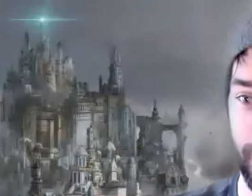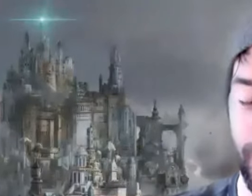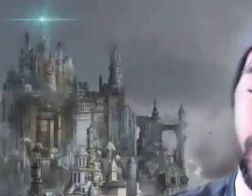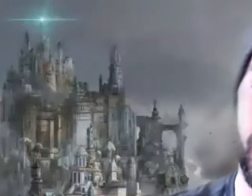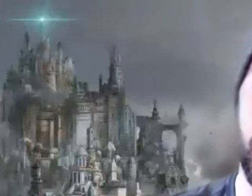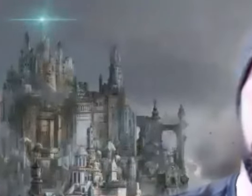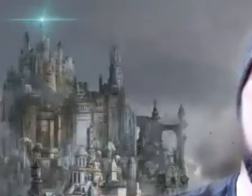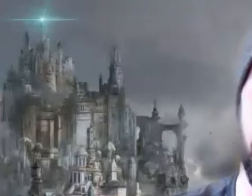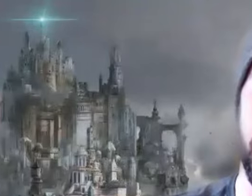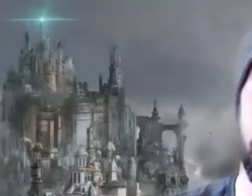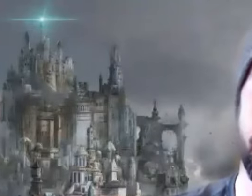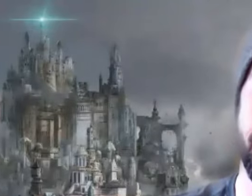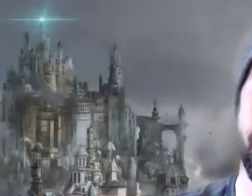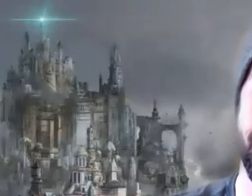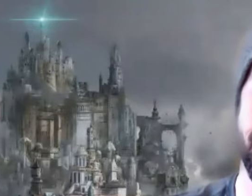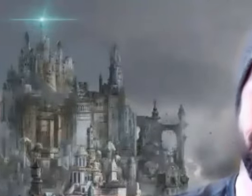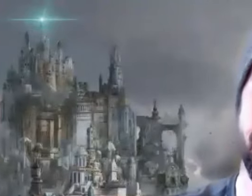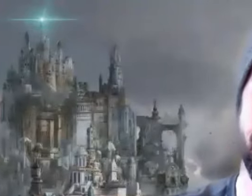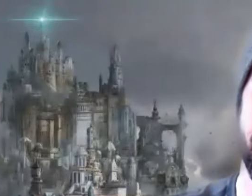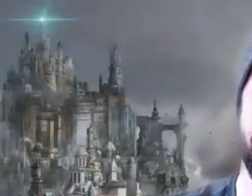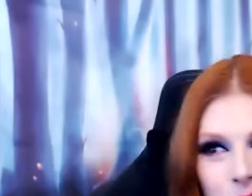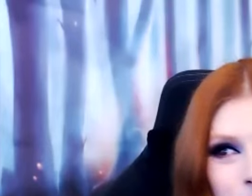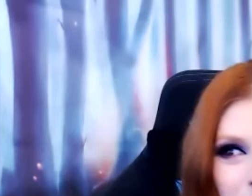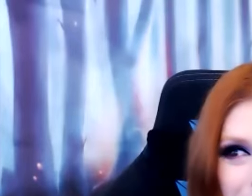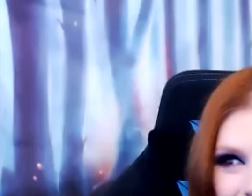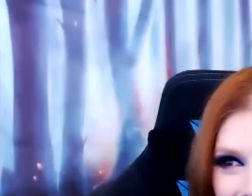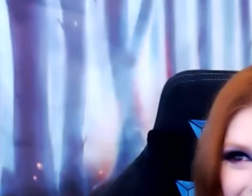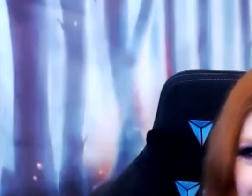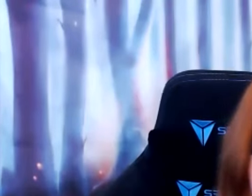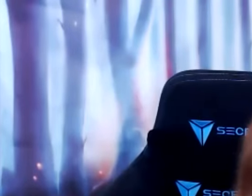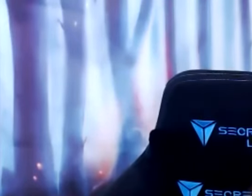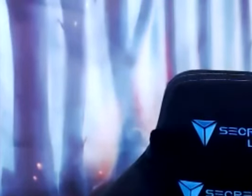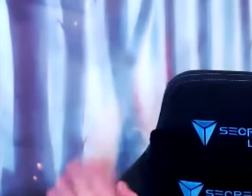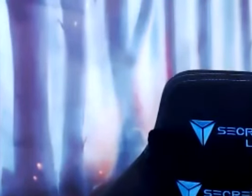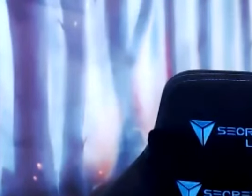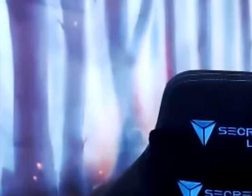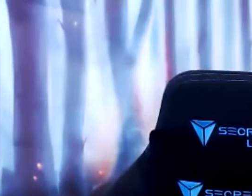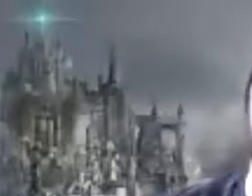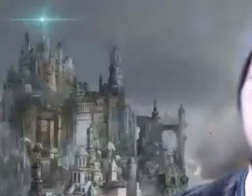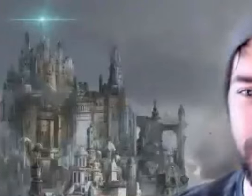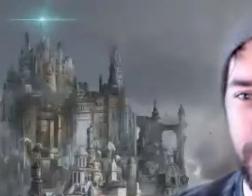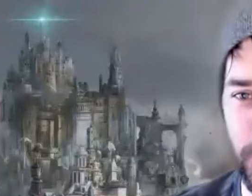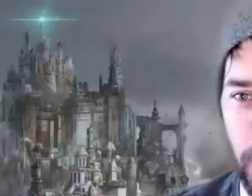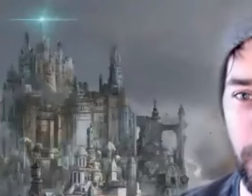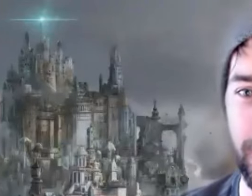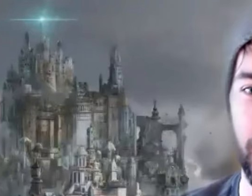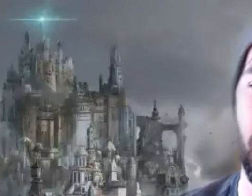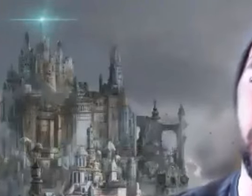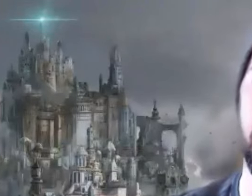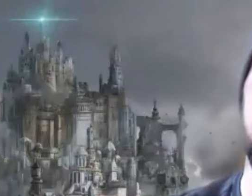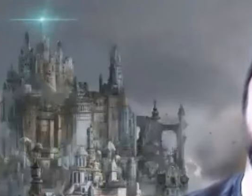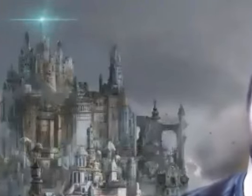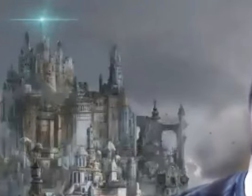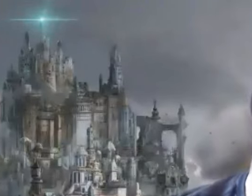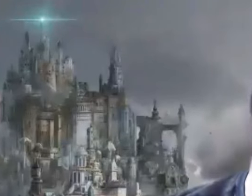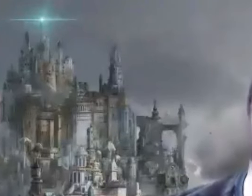candles. Thank you all so much. Thank you so much. Go back to the Feywild. Go back to the gun show that you're a part